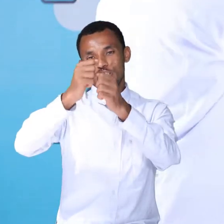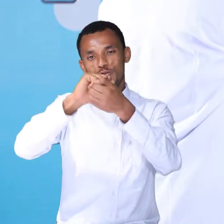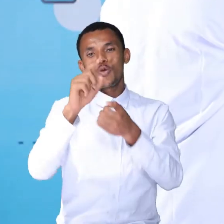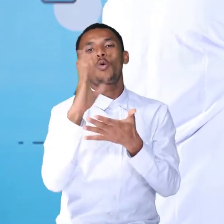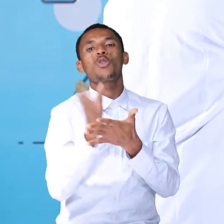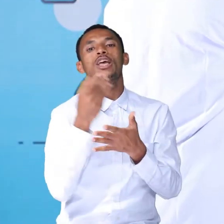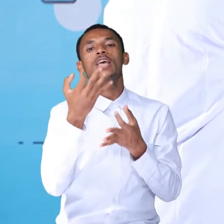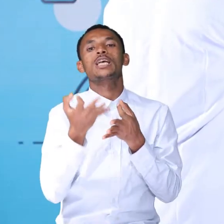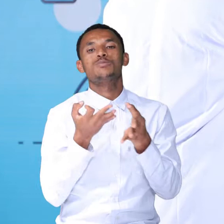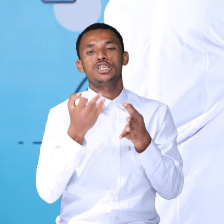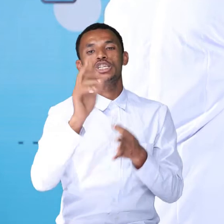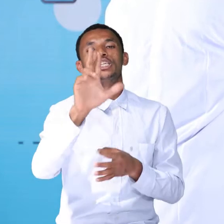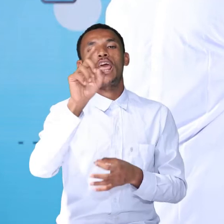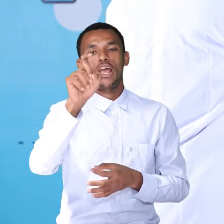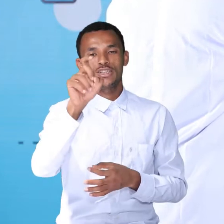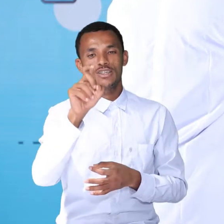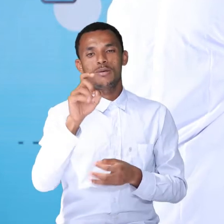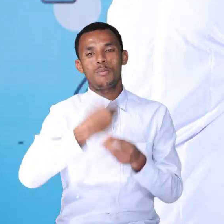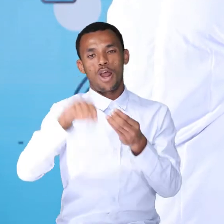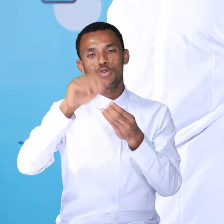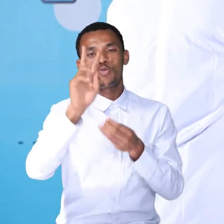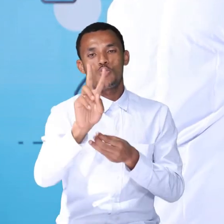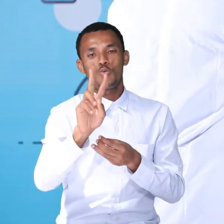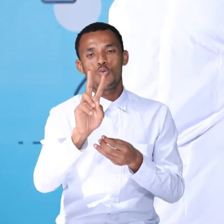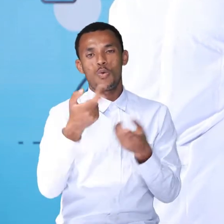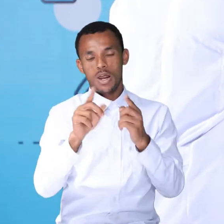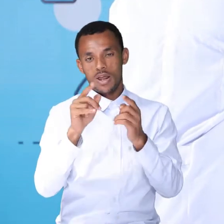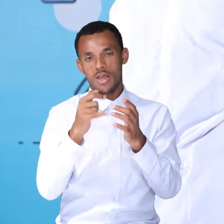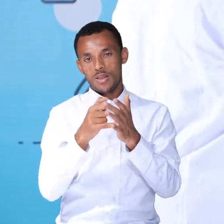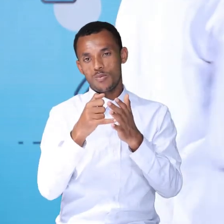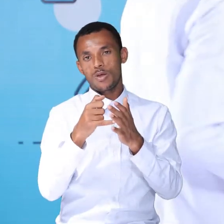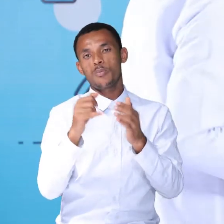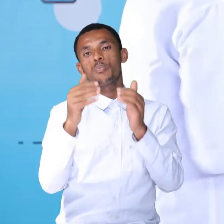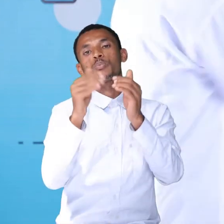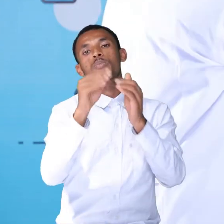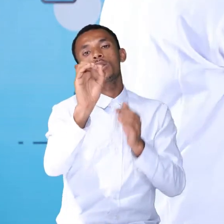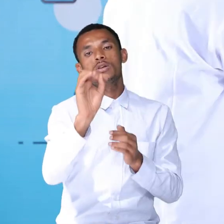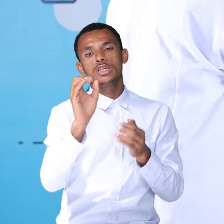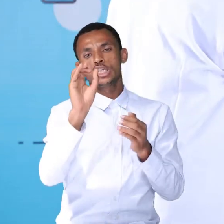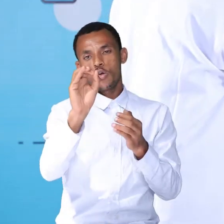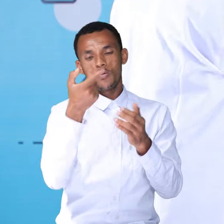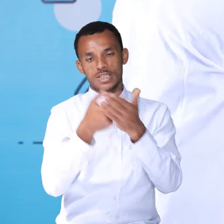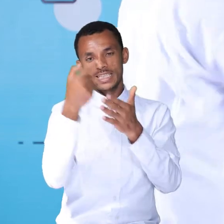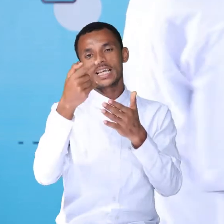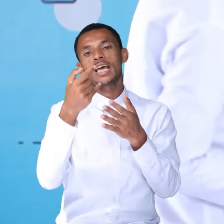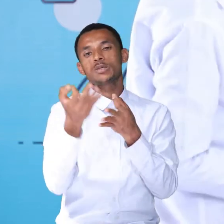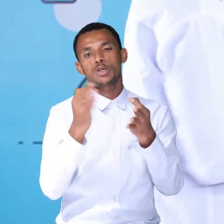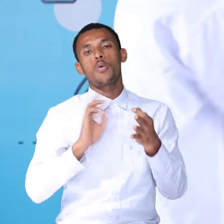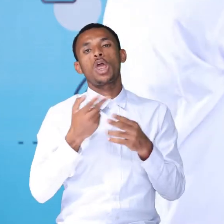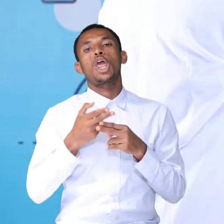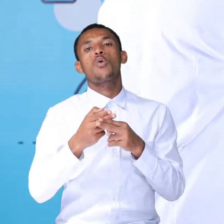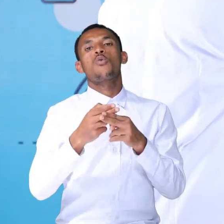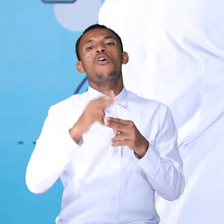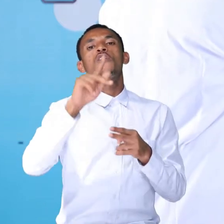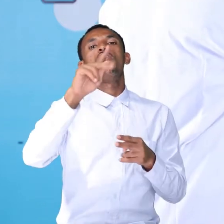the expression 3x plus 2 when it will be equal to 0. The zeros of this expression, we call it that